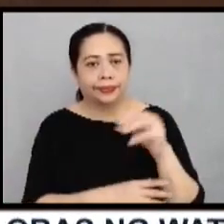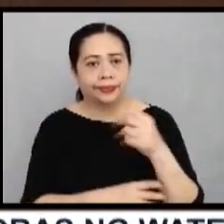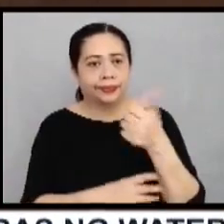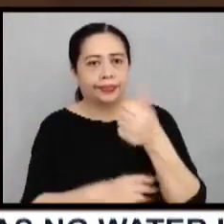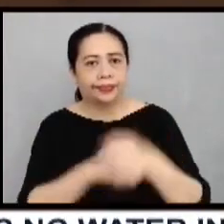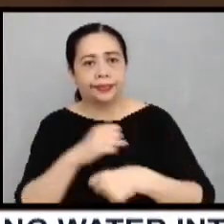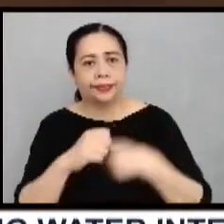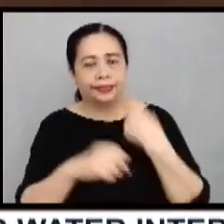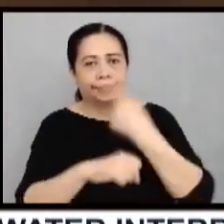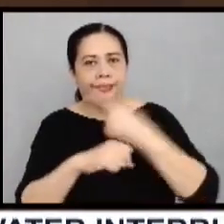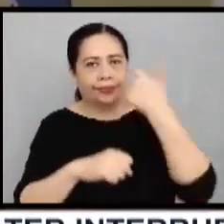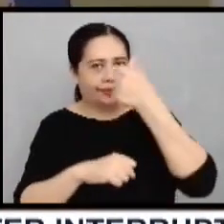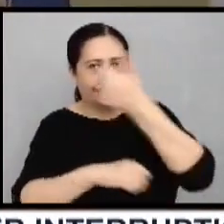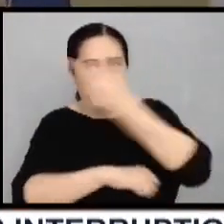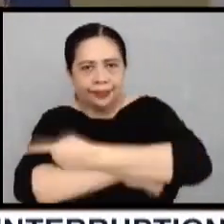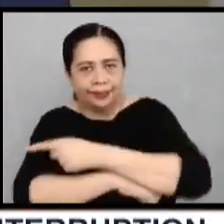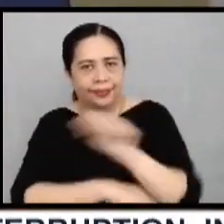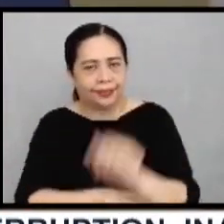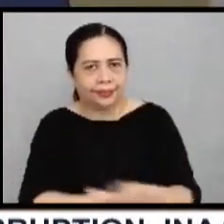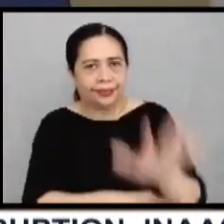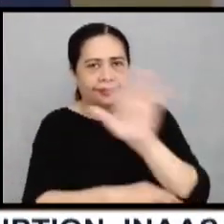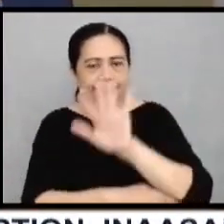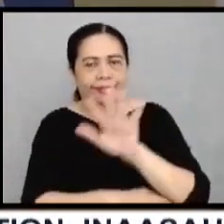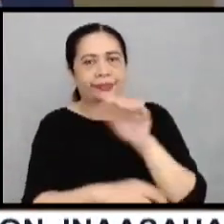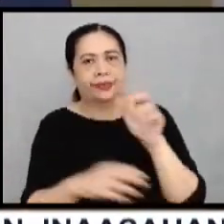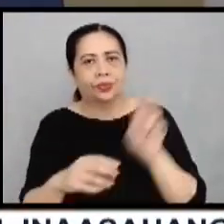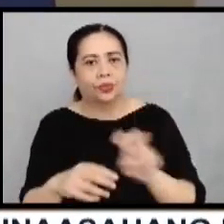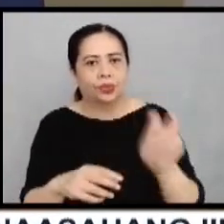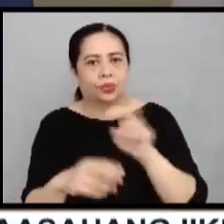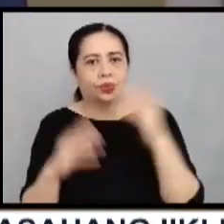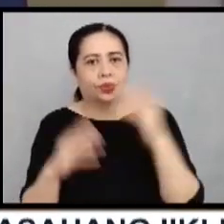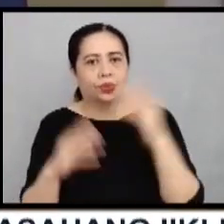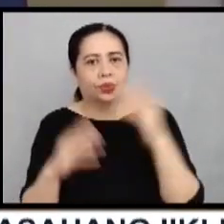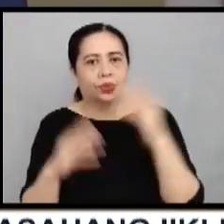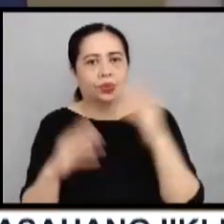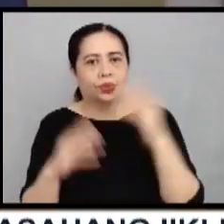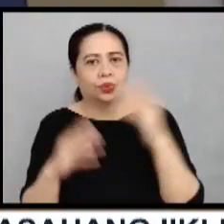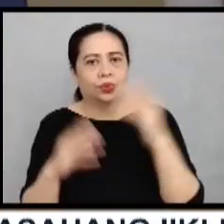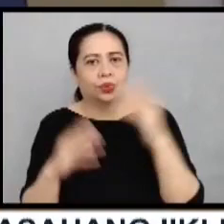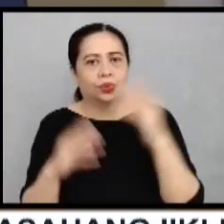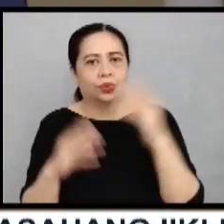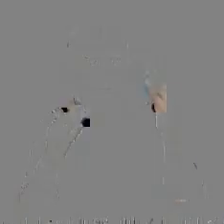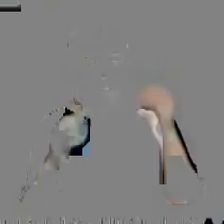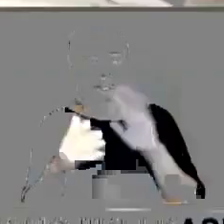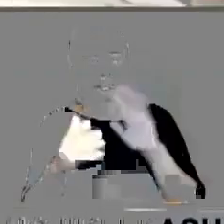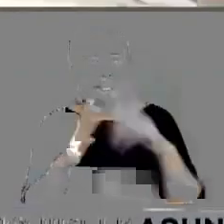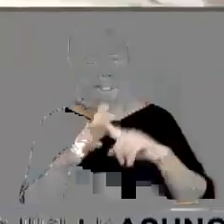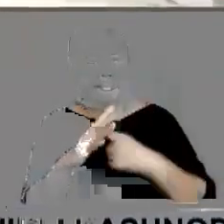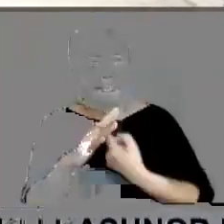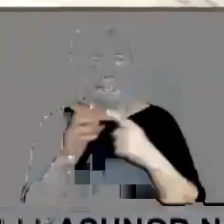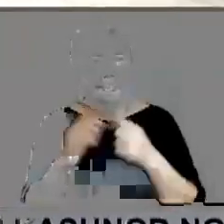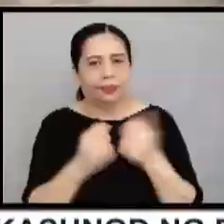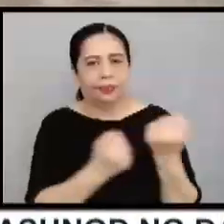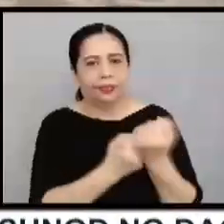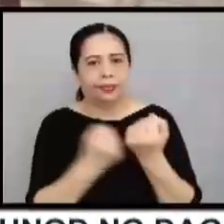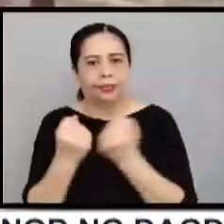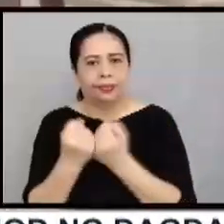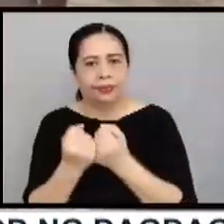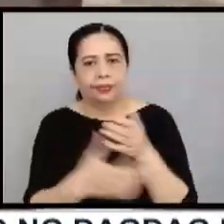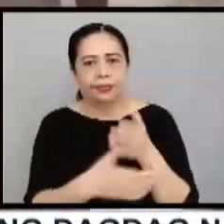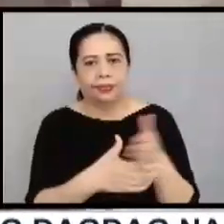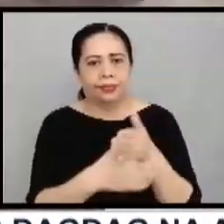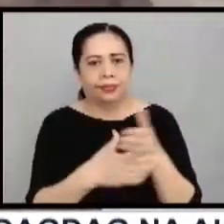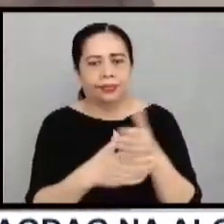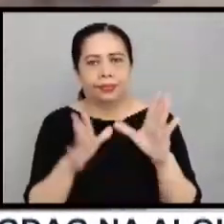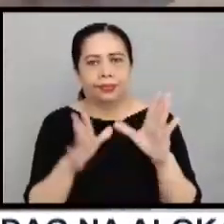Asian tour. At umaasang ang pagbisita niyang ito ay magiging simula ng pagtutulungan sa pagitan ng mga kumpanya